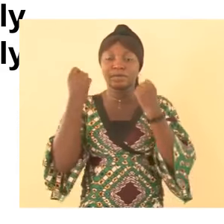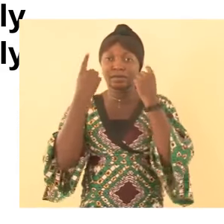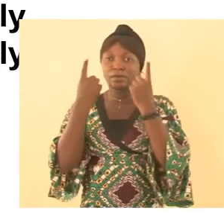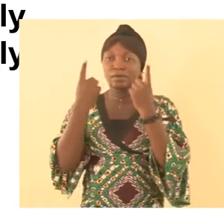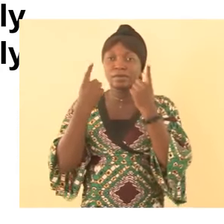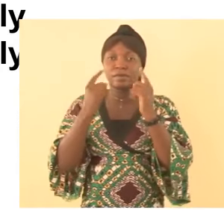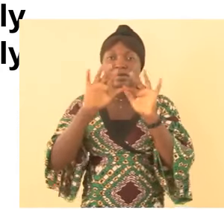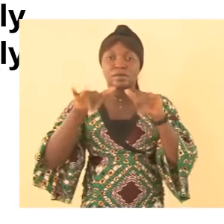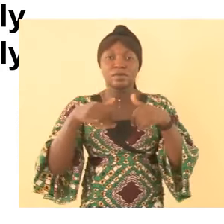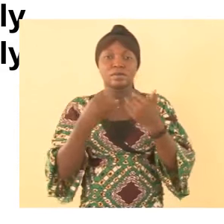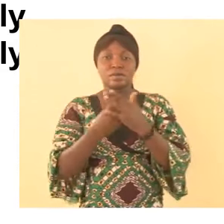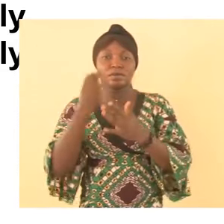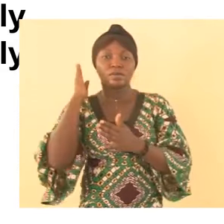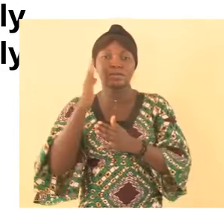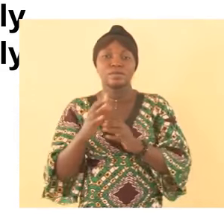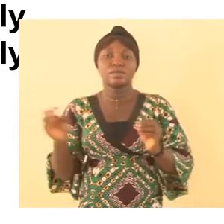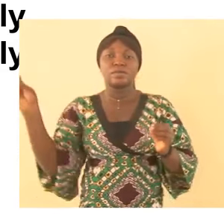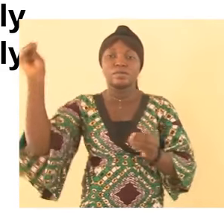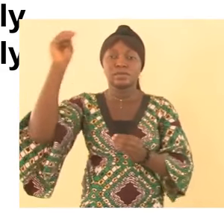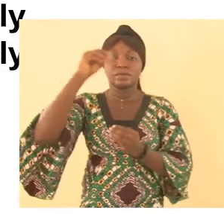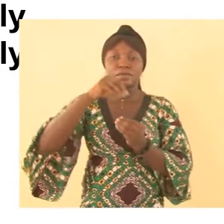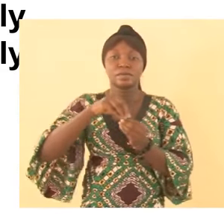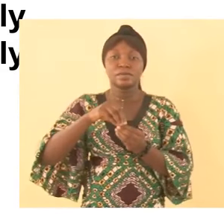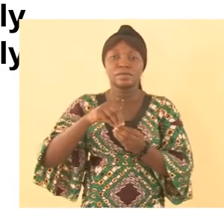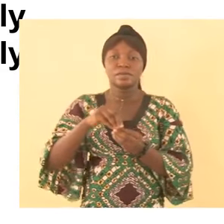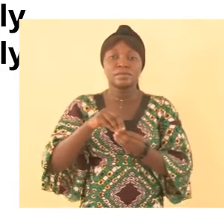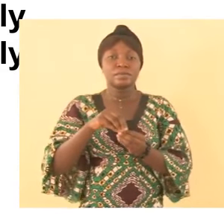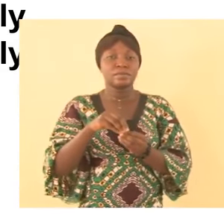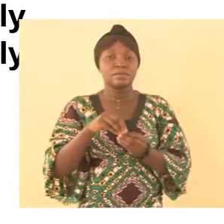be amazed how it will